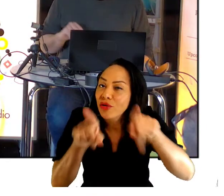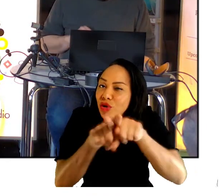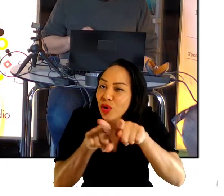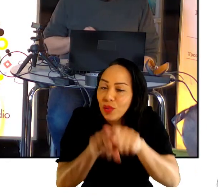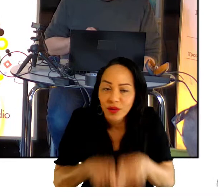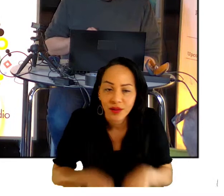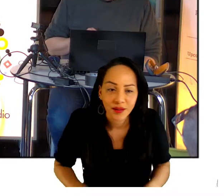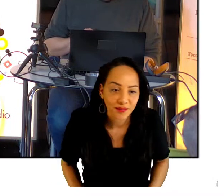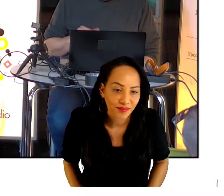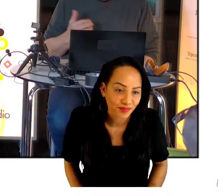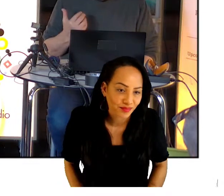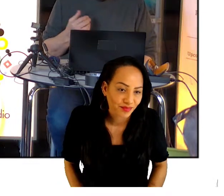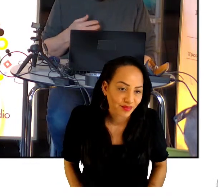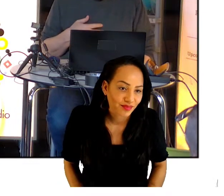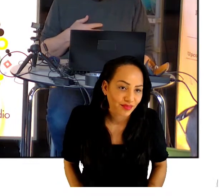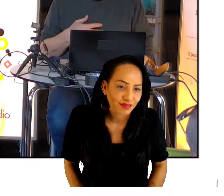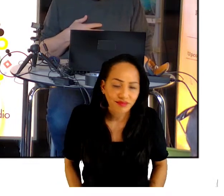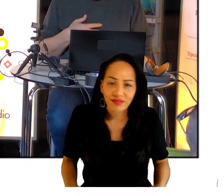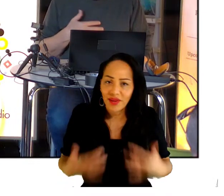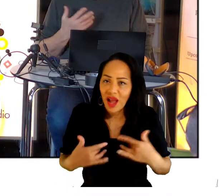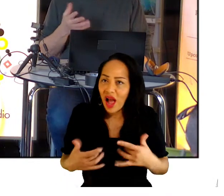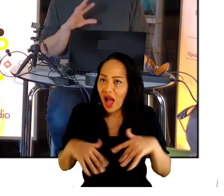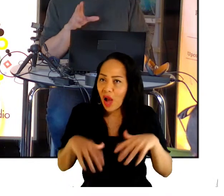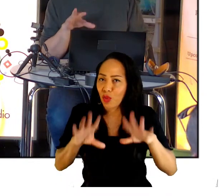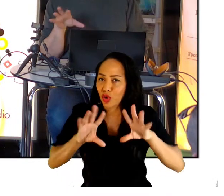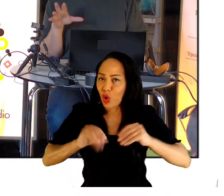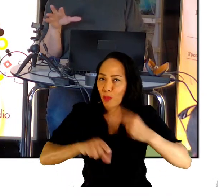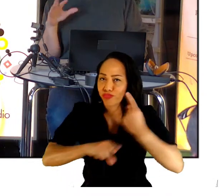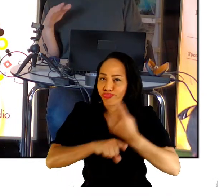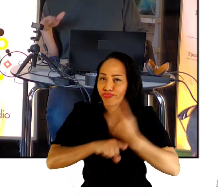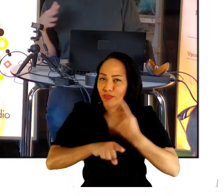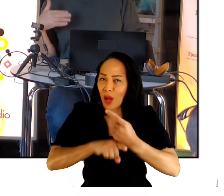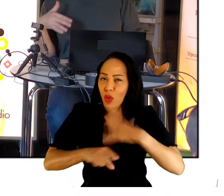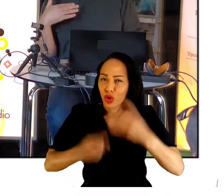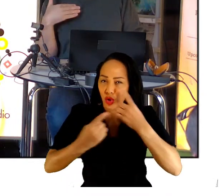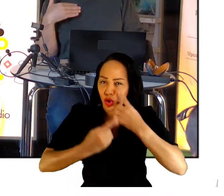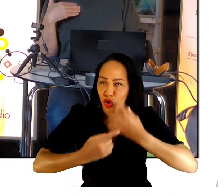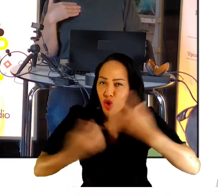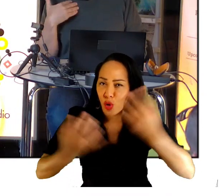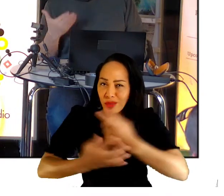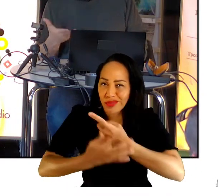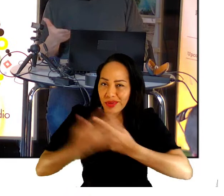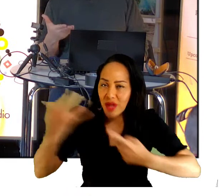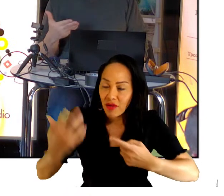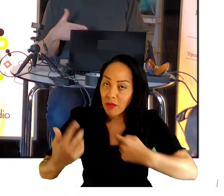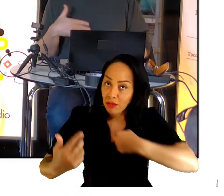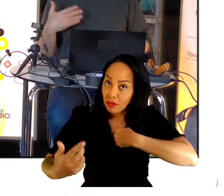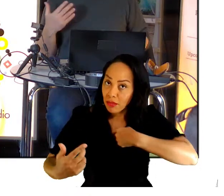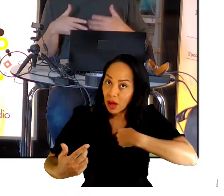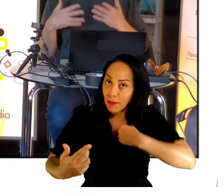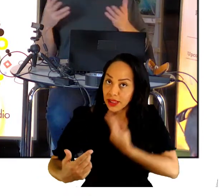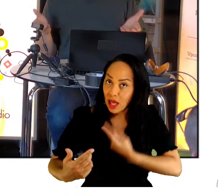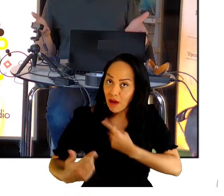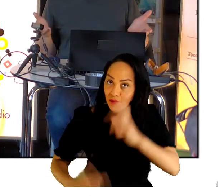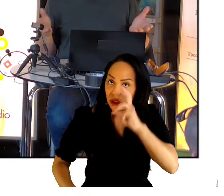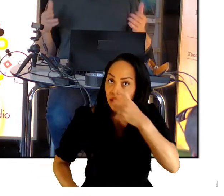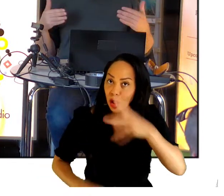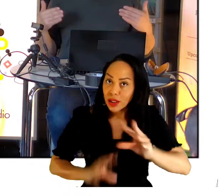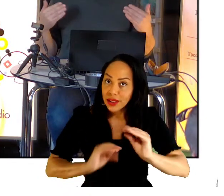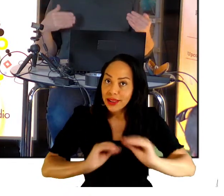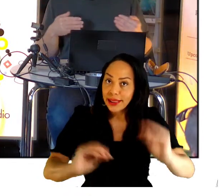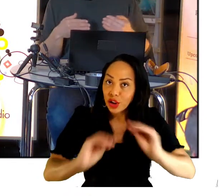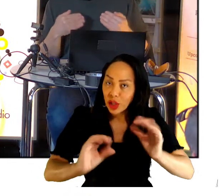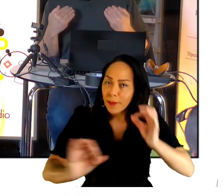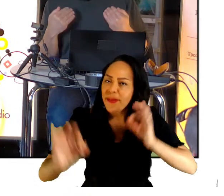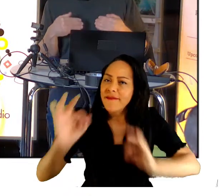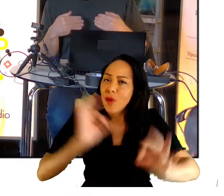to stop talking and show you some stuff in a moment. But I've always been fascinated as a circus teacher and as a circus performer about